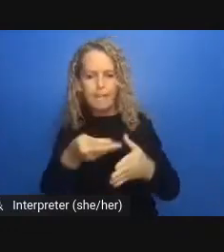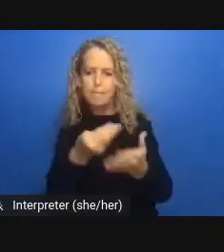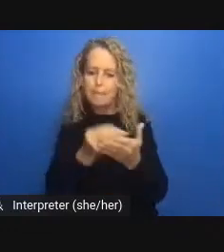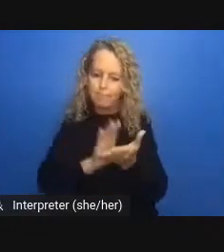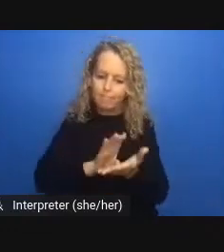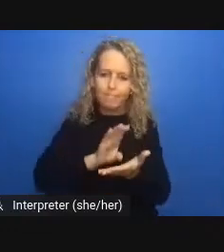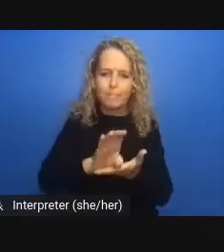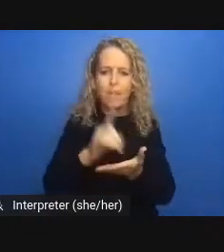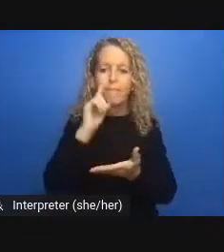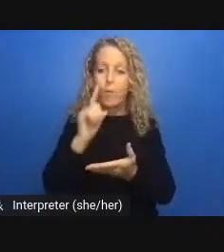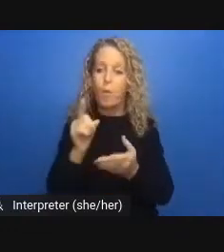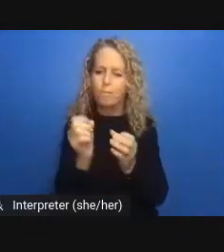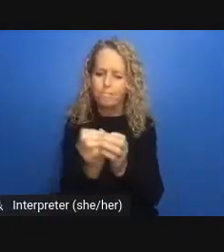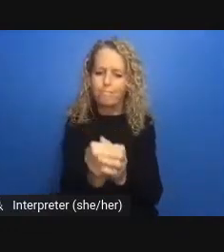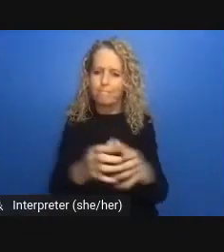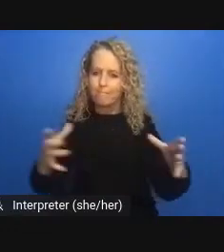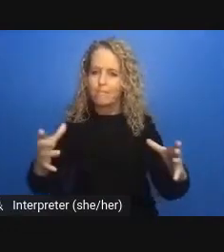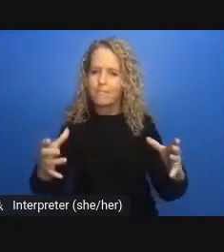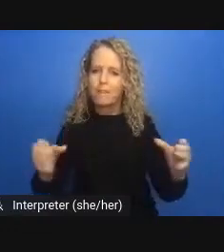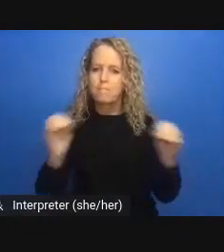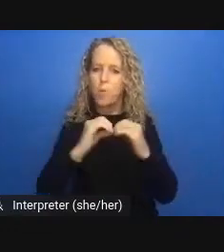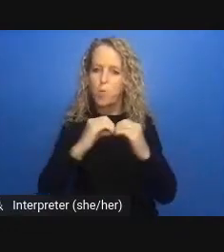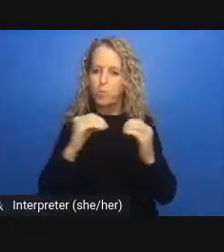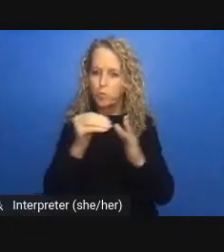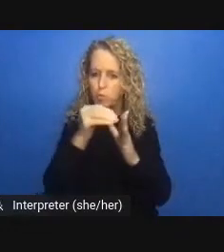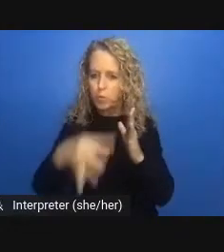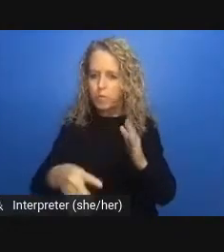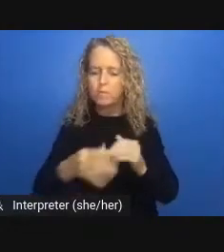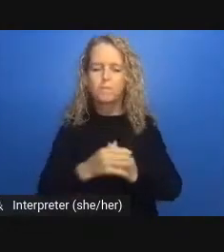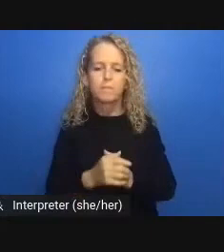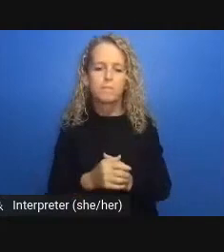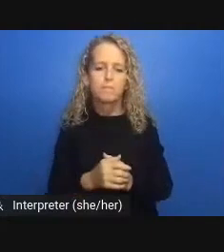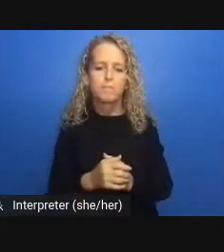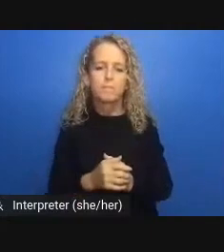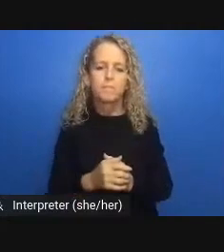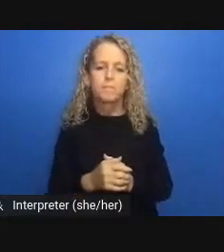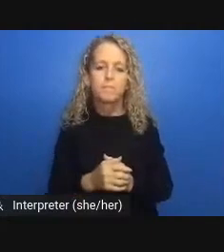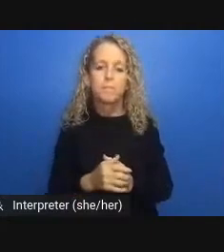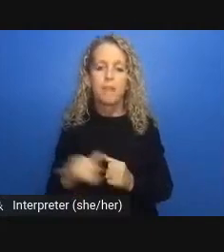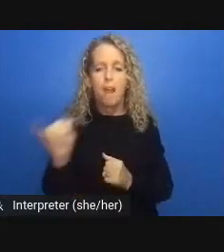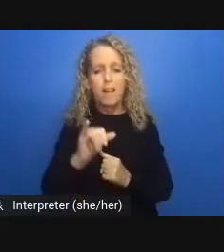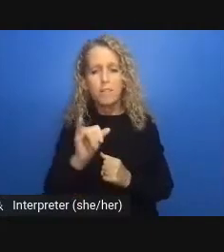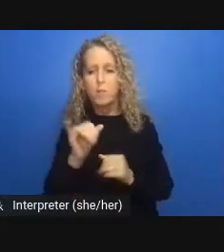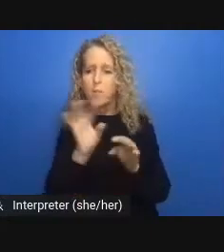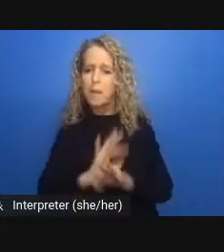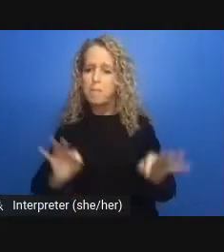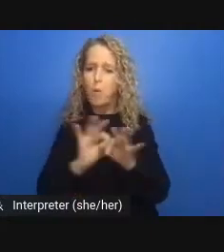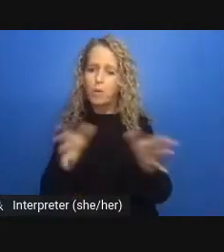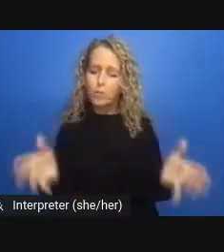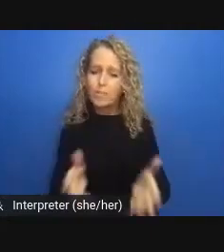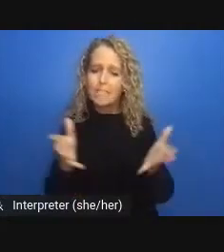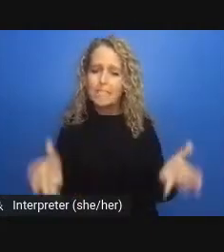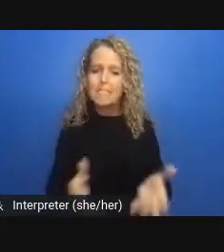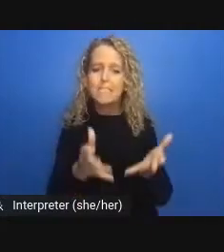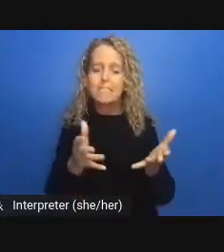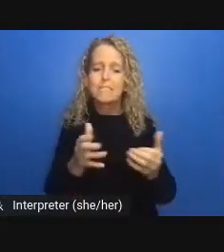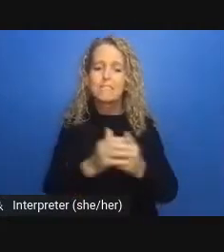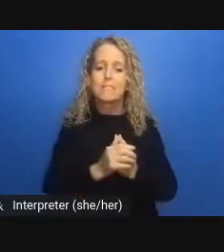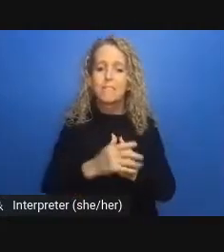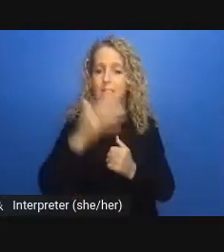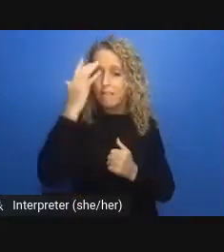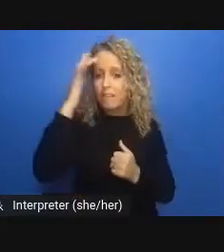to fund those extra seats. We need to really promote the intellectual richness and economic possibility